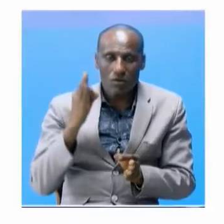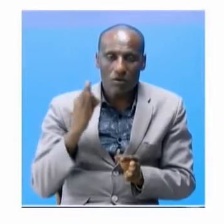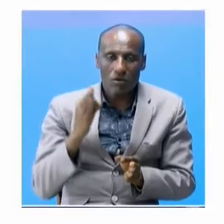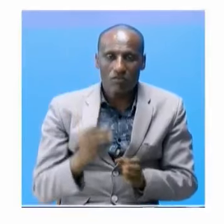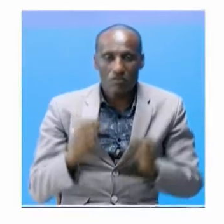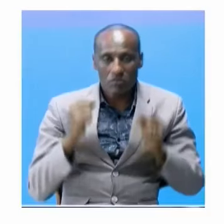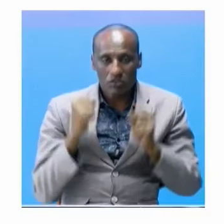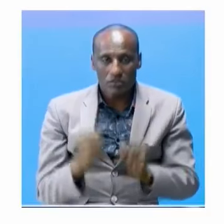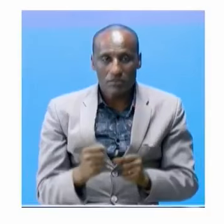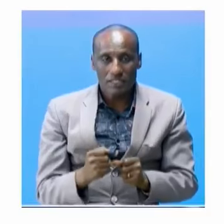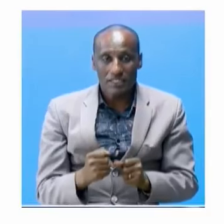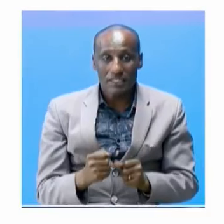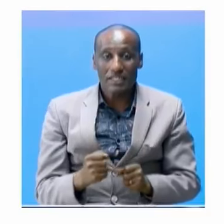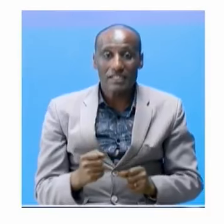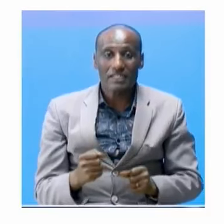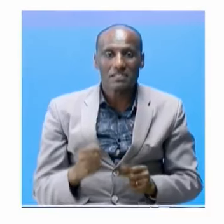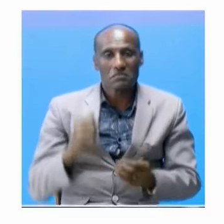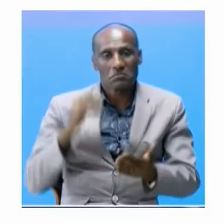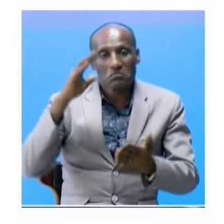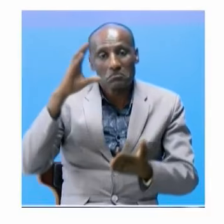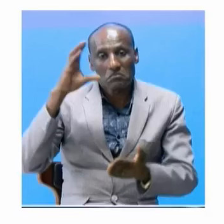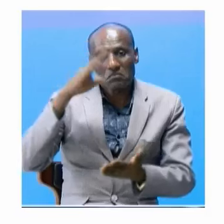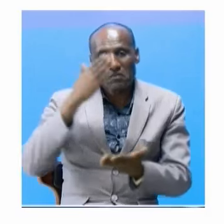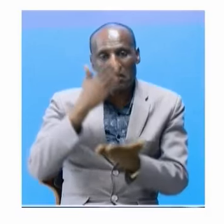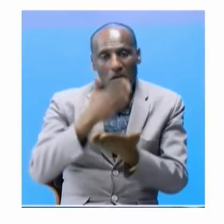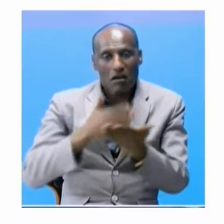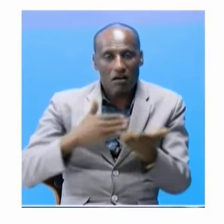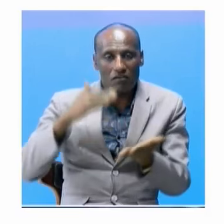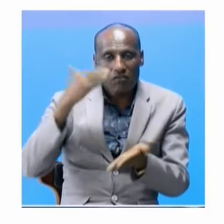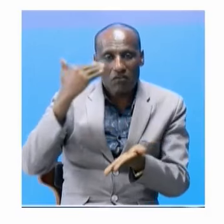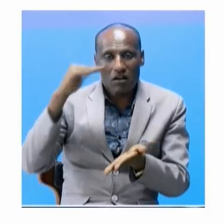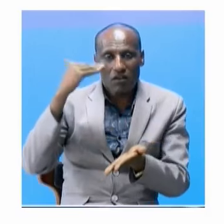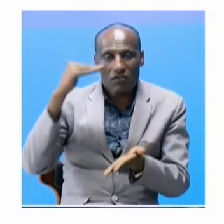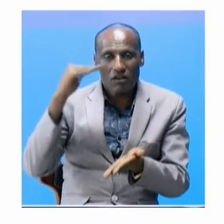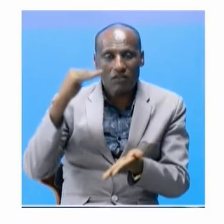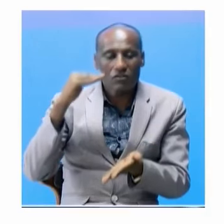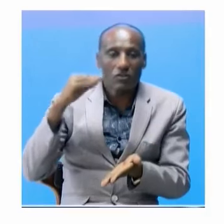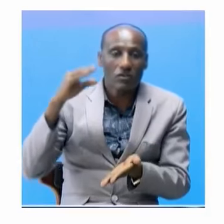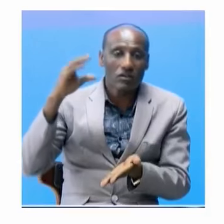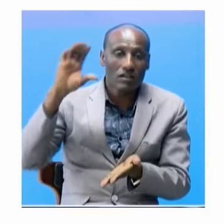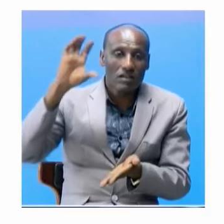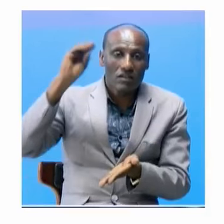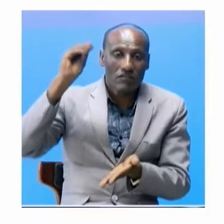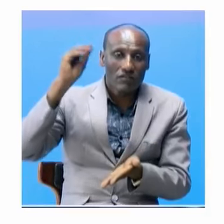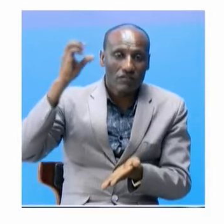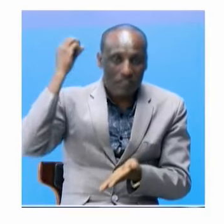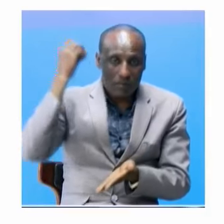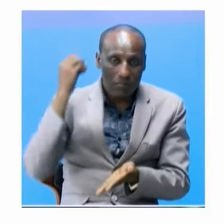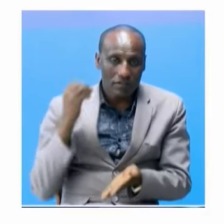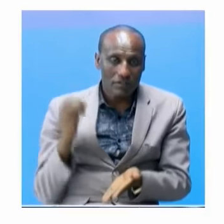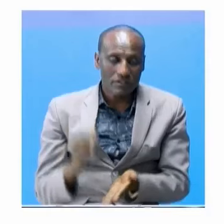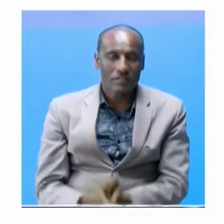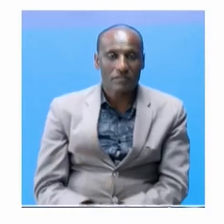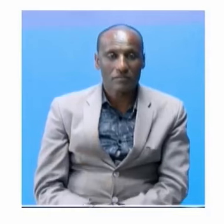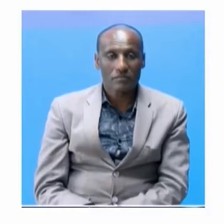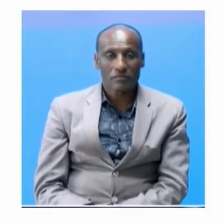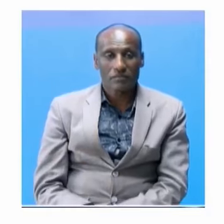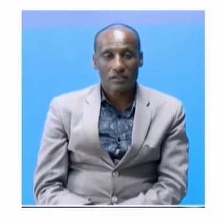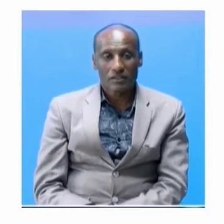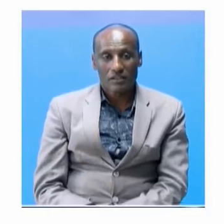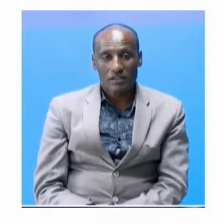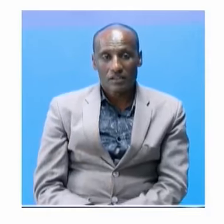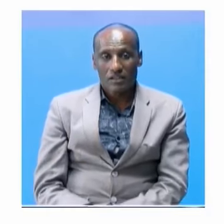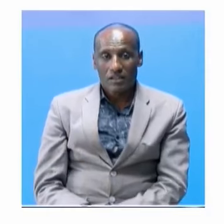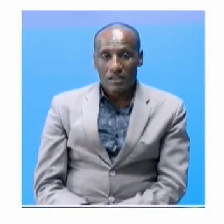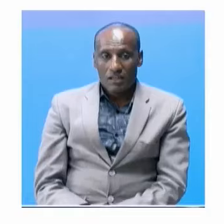is 50%. It is 50%. All right? So if you